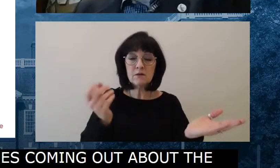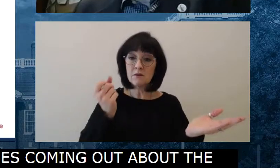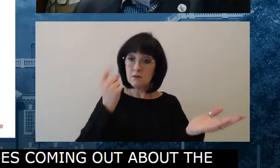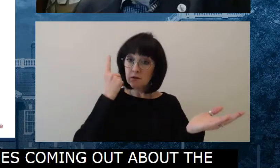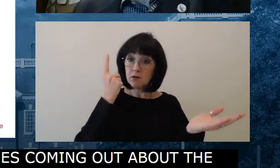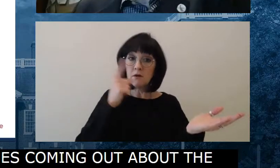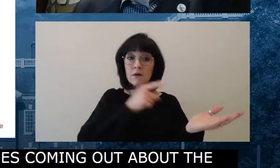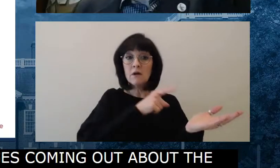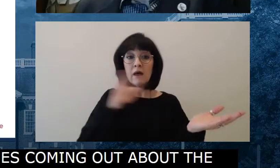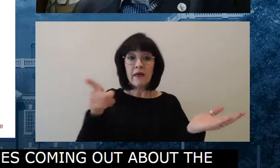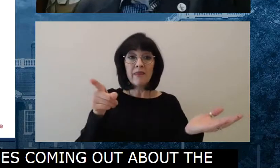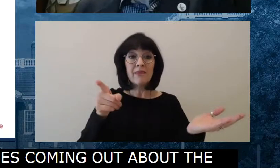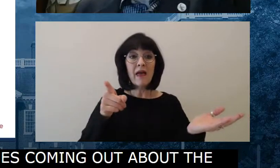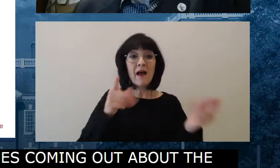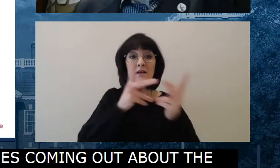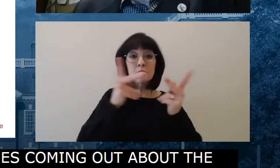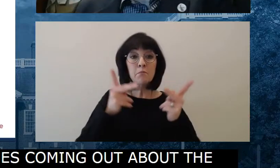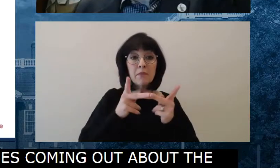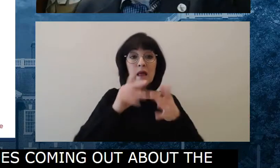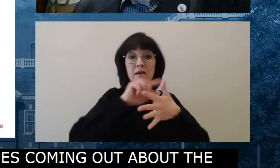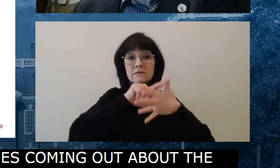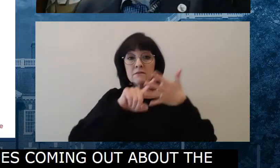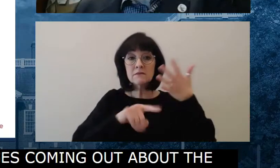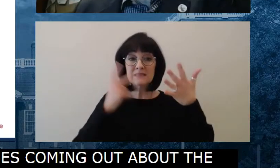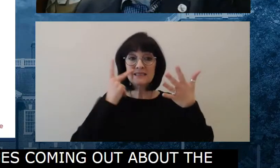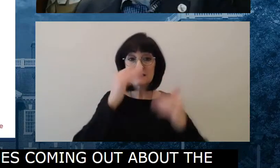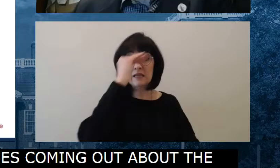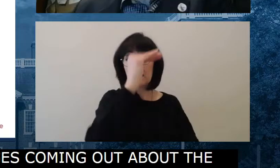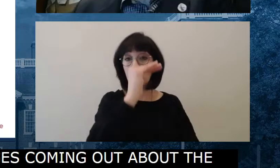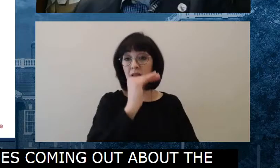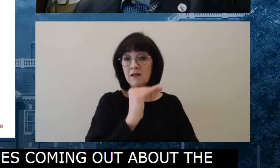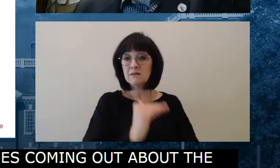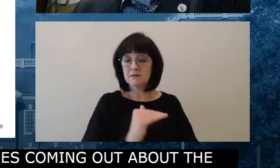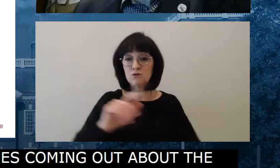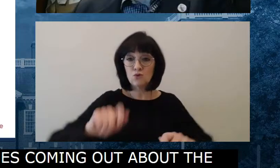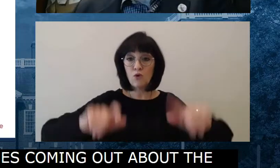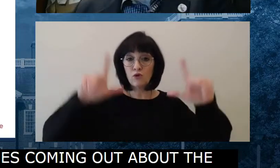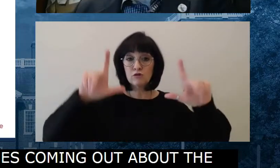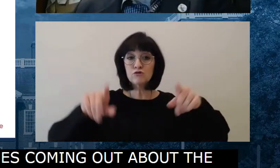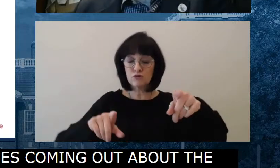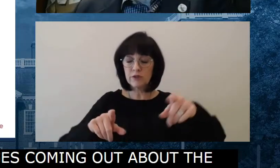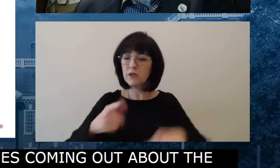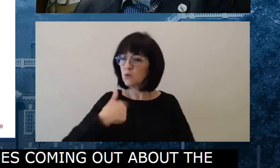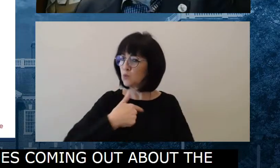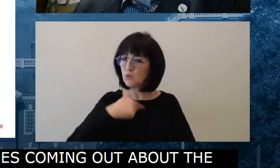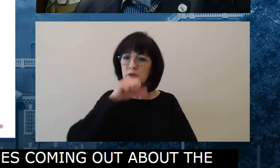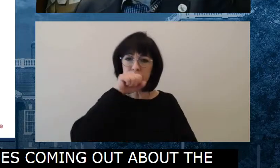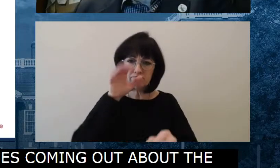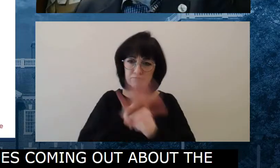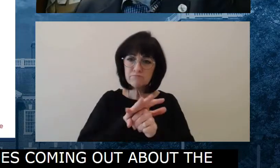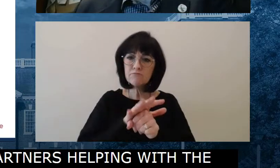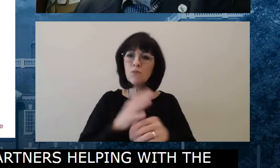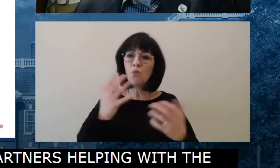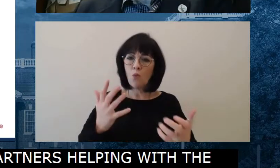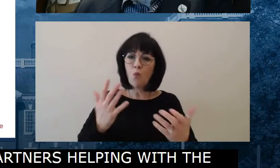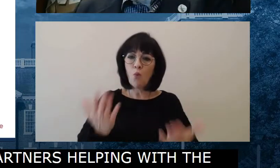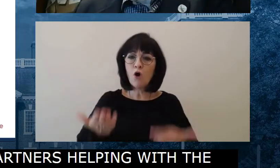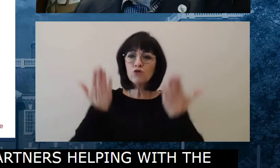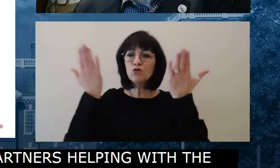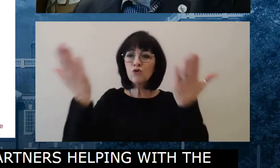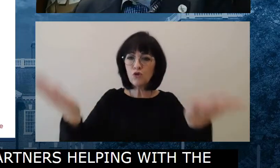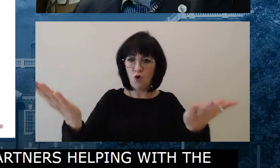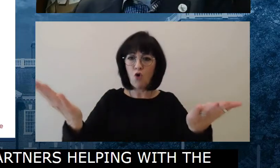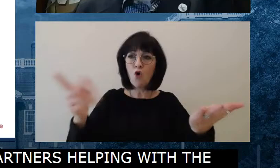of these coordinated efforts. We continue to be committed to offering vaccination events for those over the